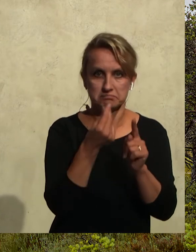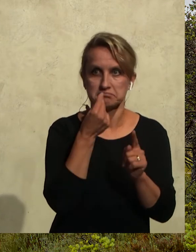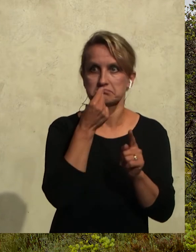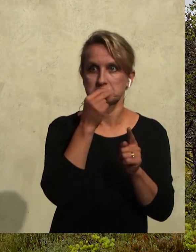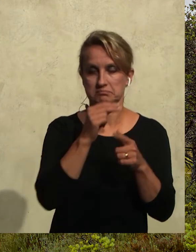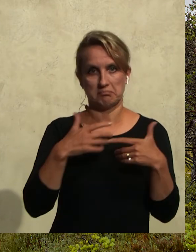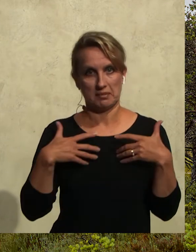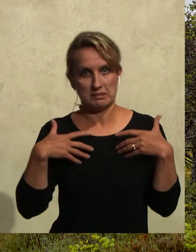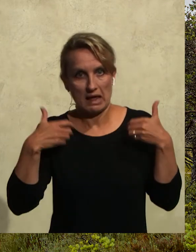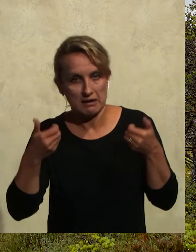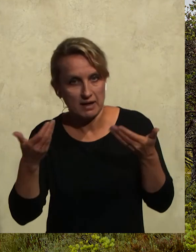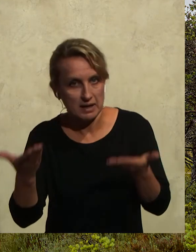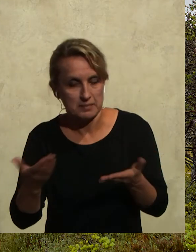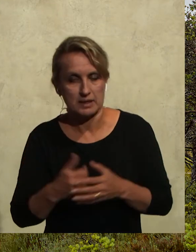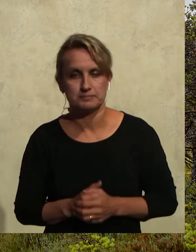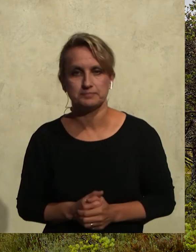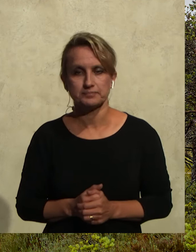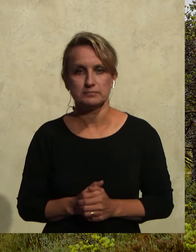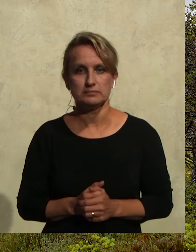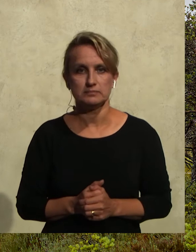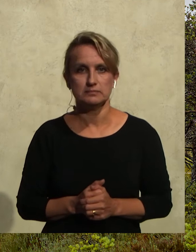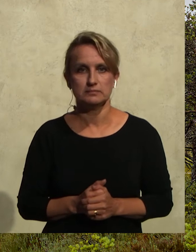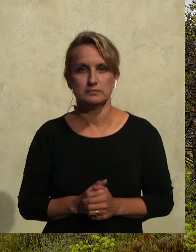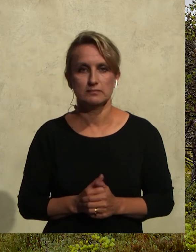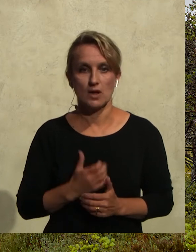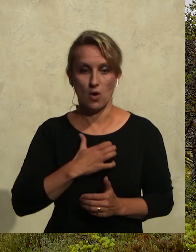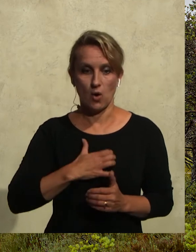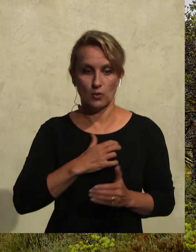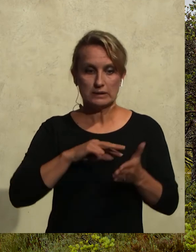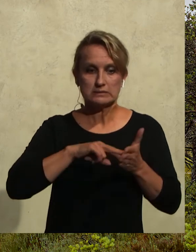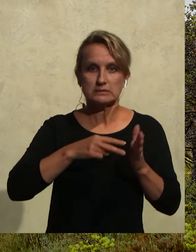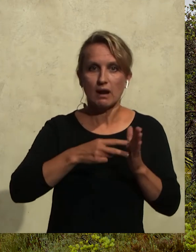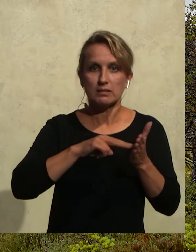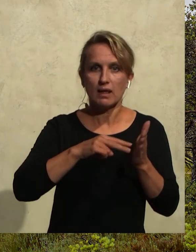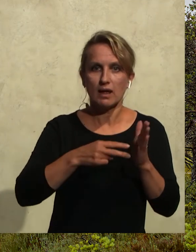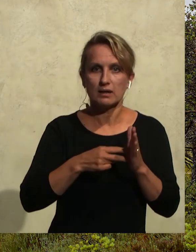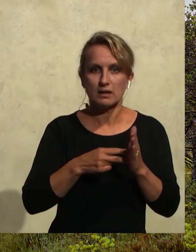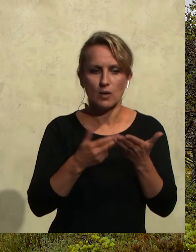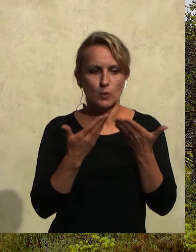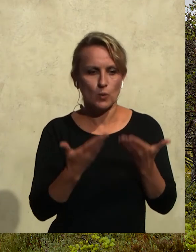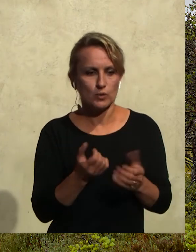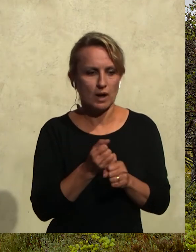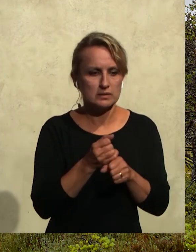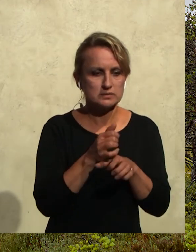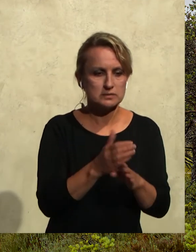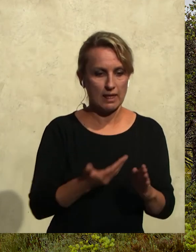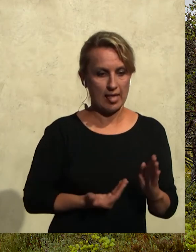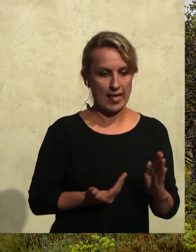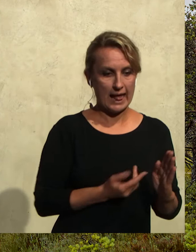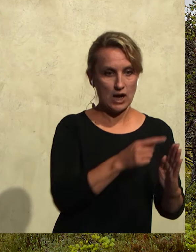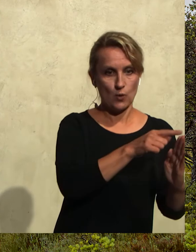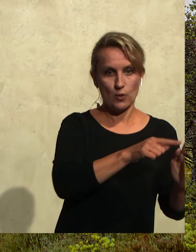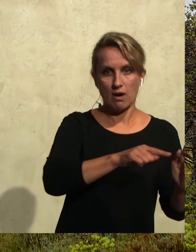approach, a rights-based, person-centered approach, of course, a evidence-based approach,